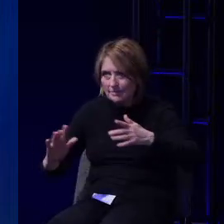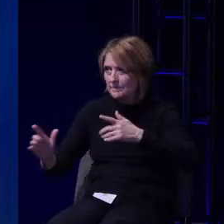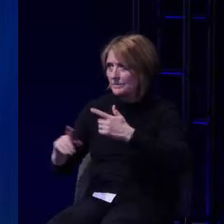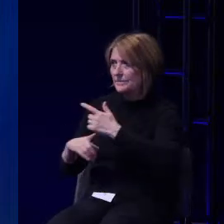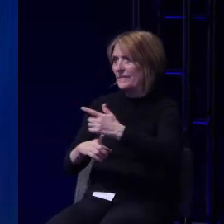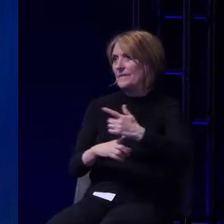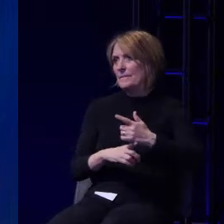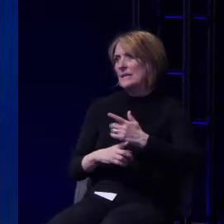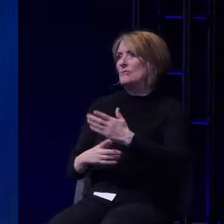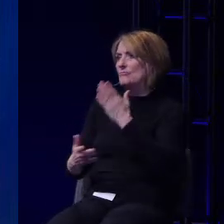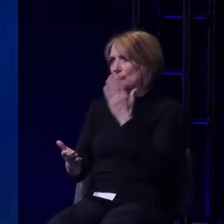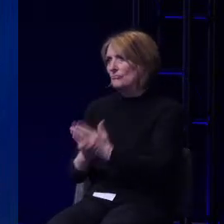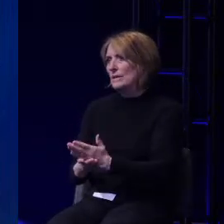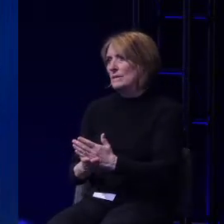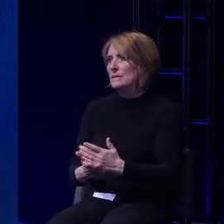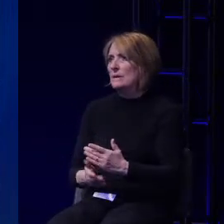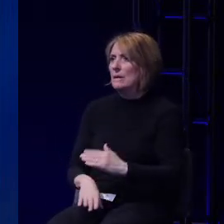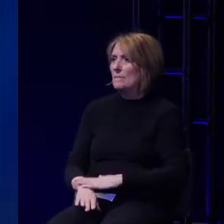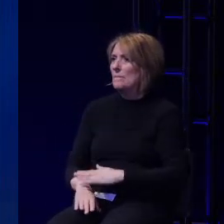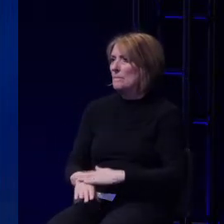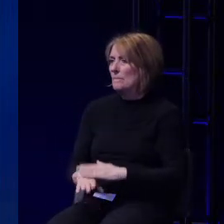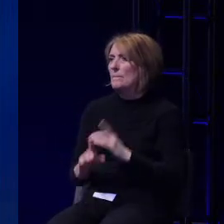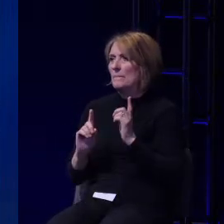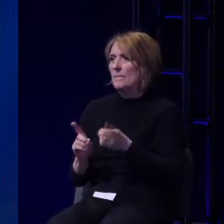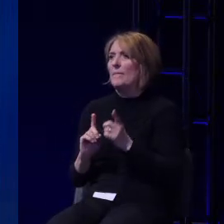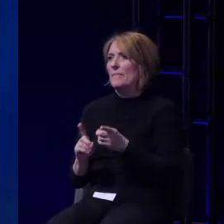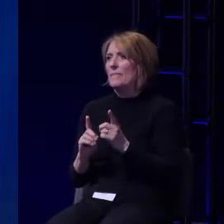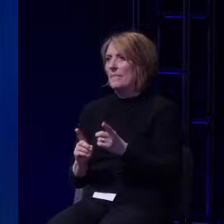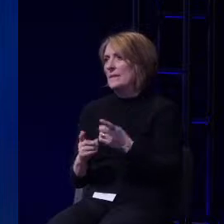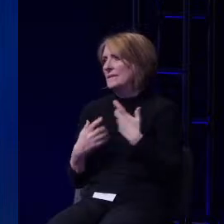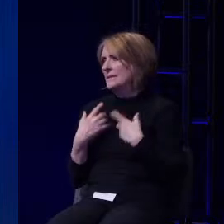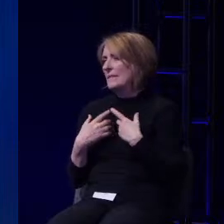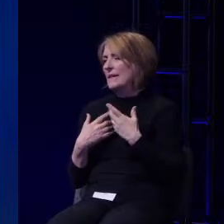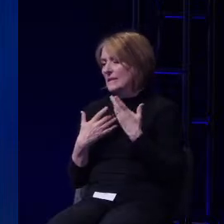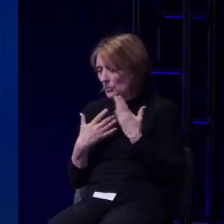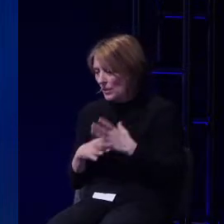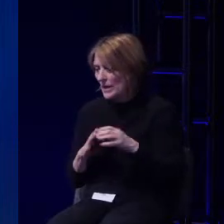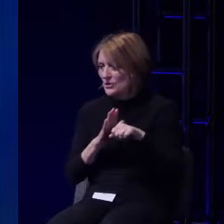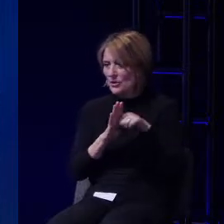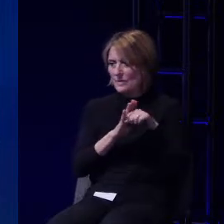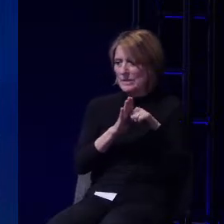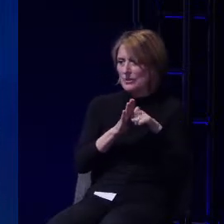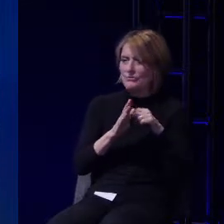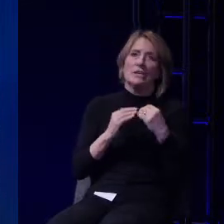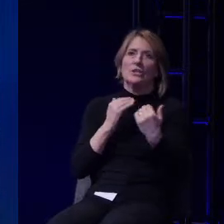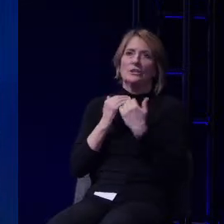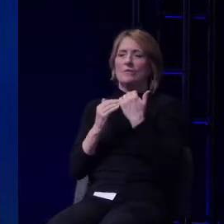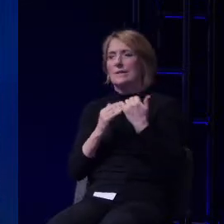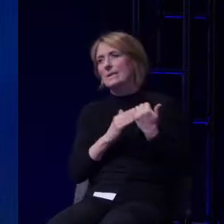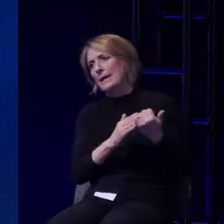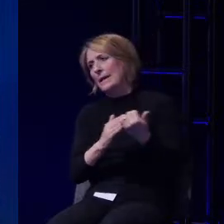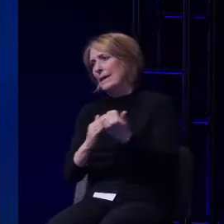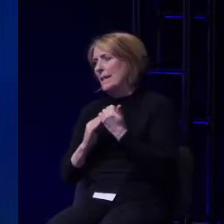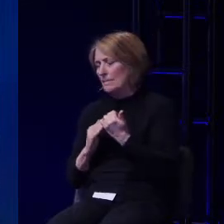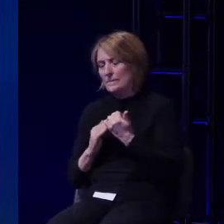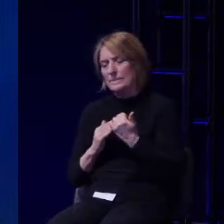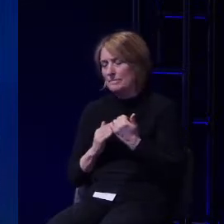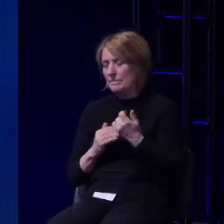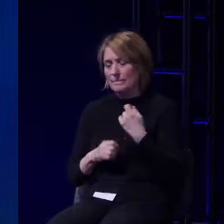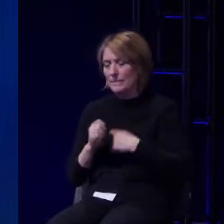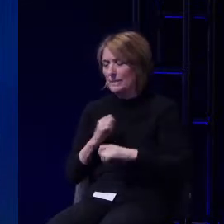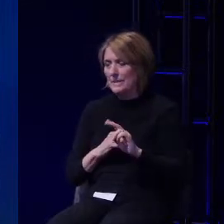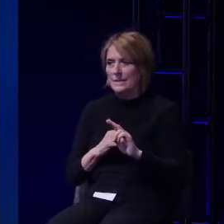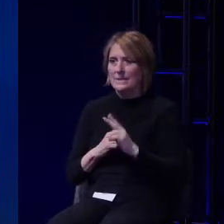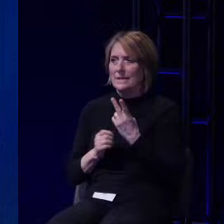real time. And that's where that sort of documentary training holds you in good stead, because it's a second nature.